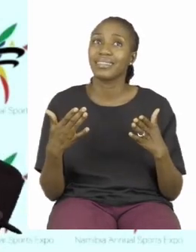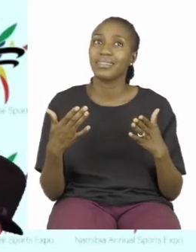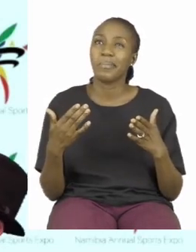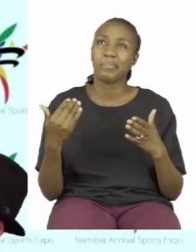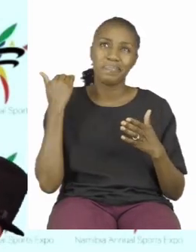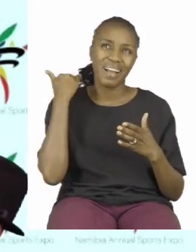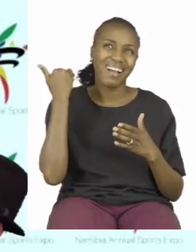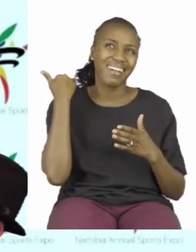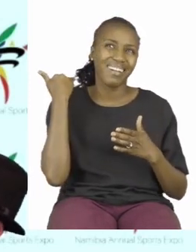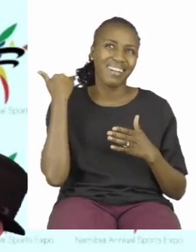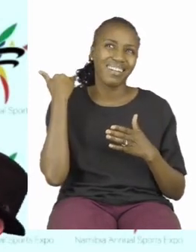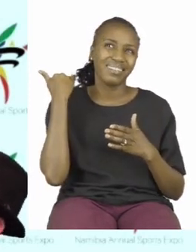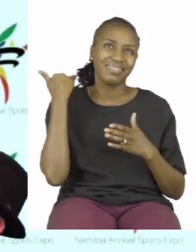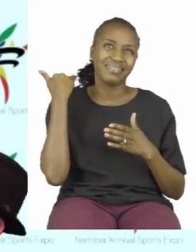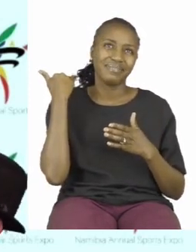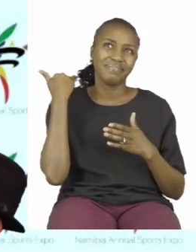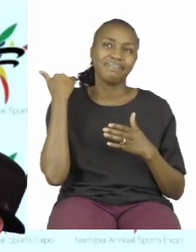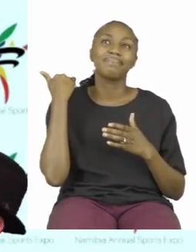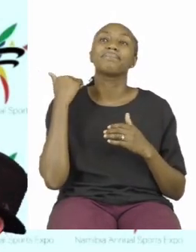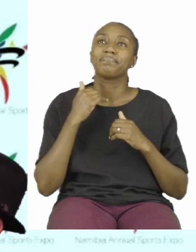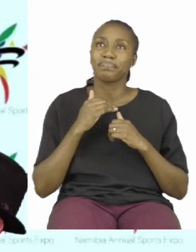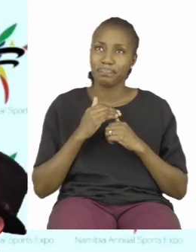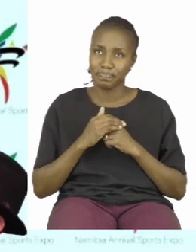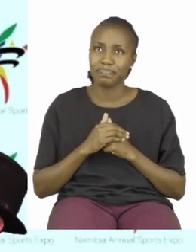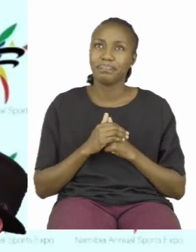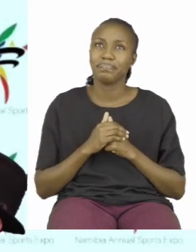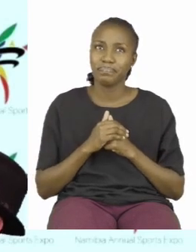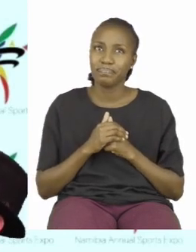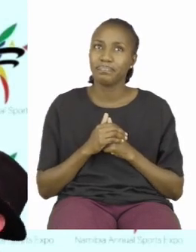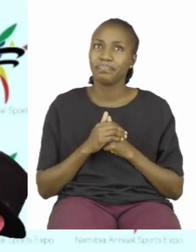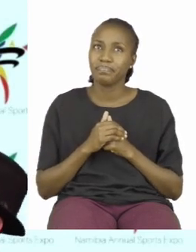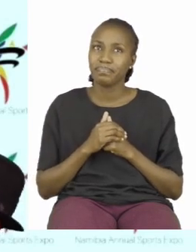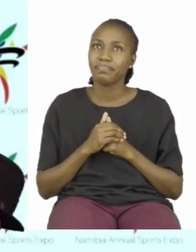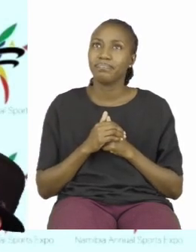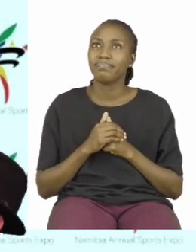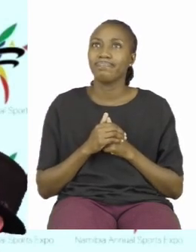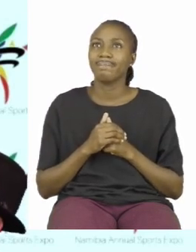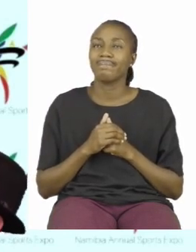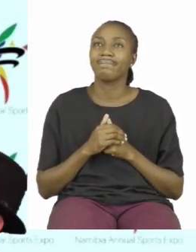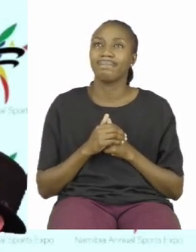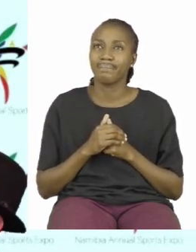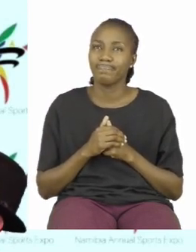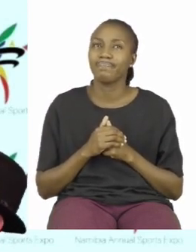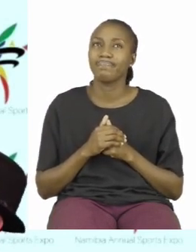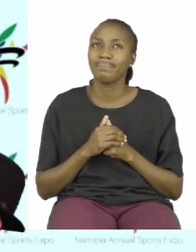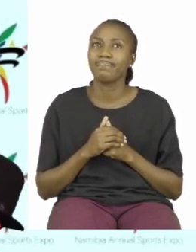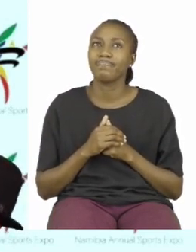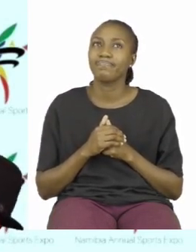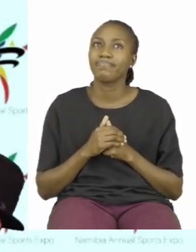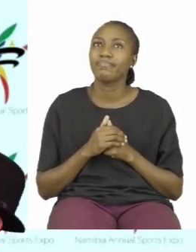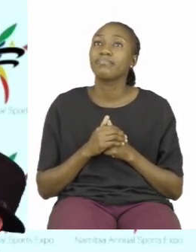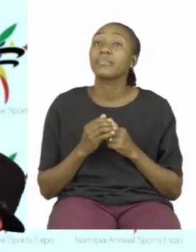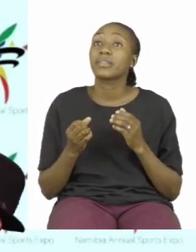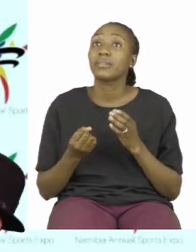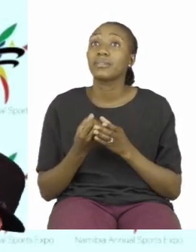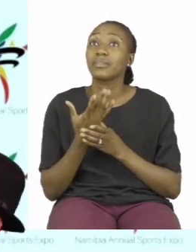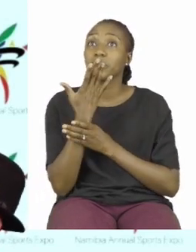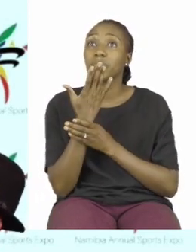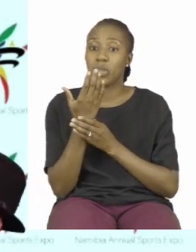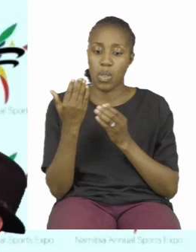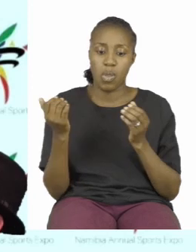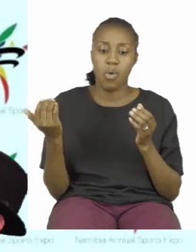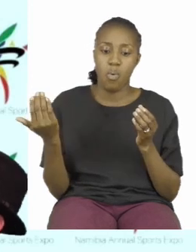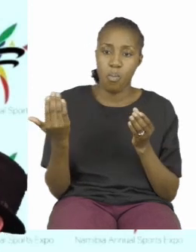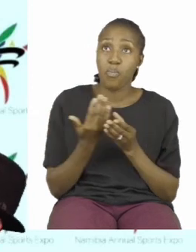older generation, older, yes, folks, old Southwest Africa. Yes. And they have established the new code in the